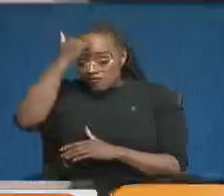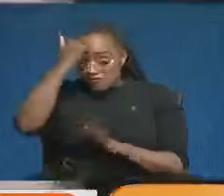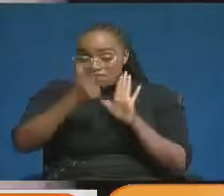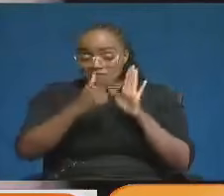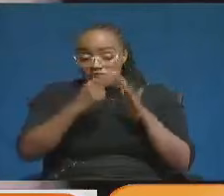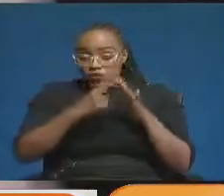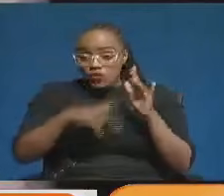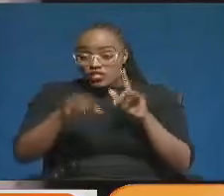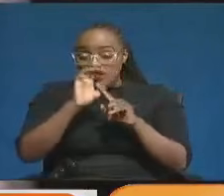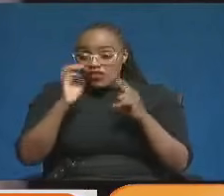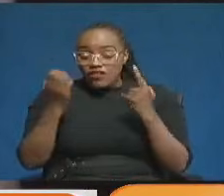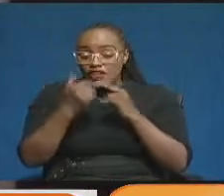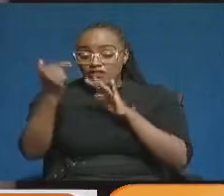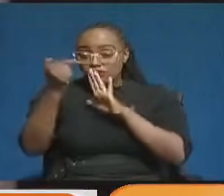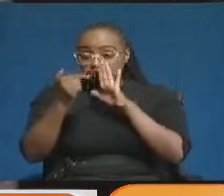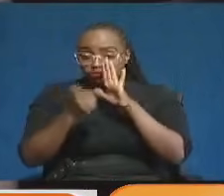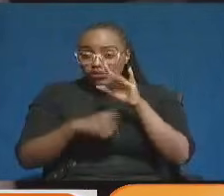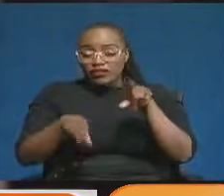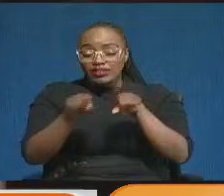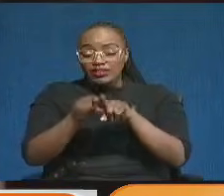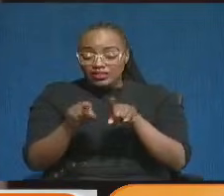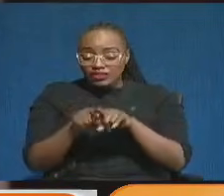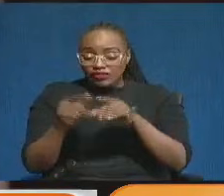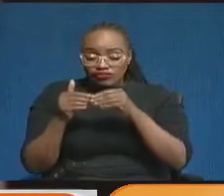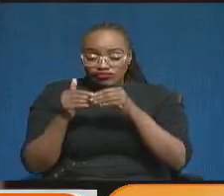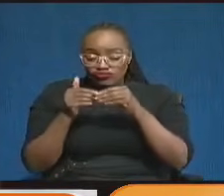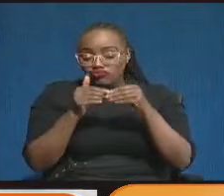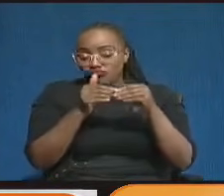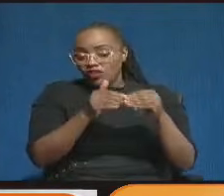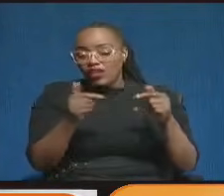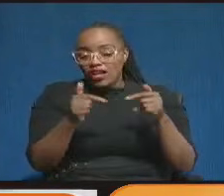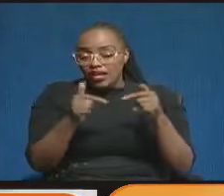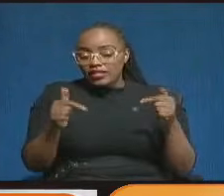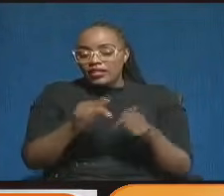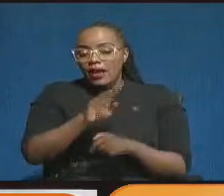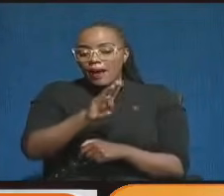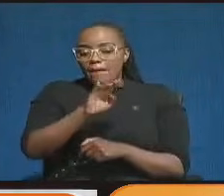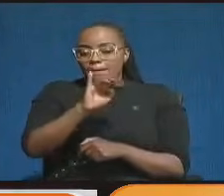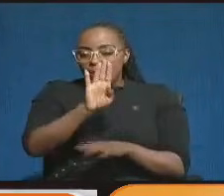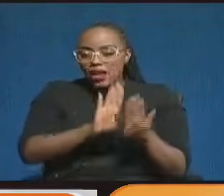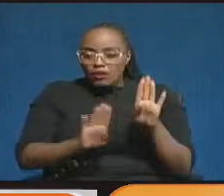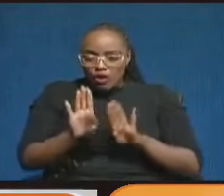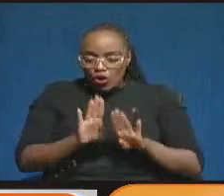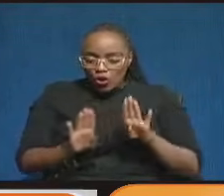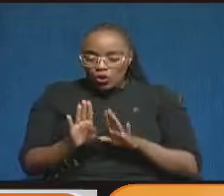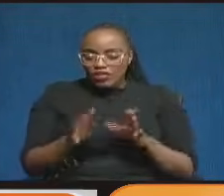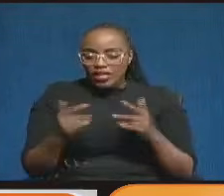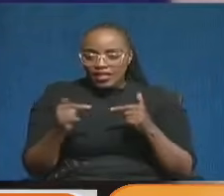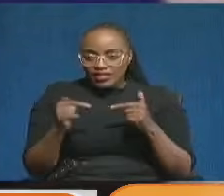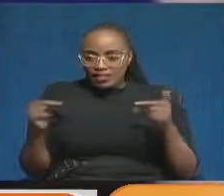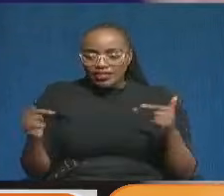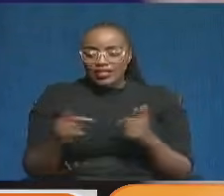that environmental factors are also driving the rise in antimicrobial resistance.